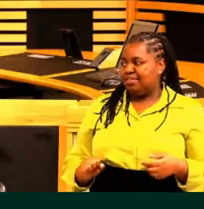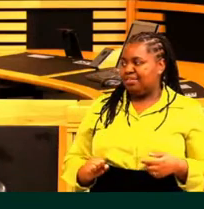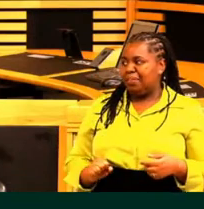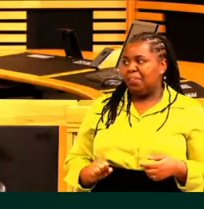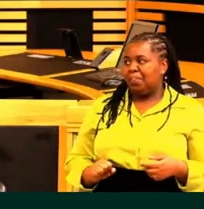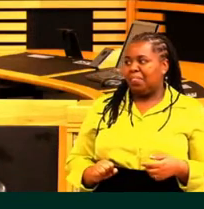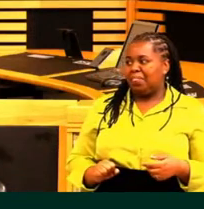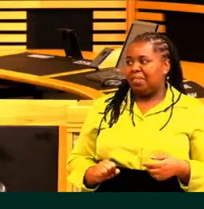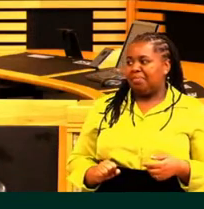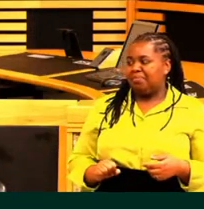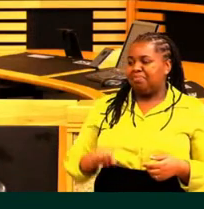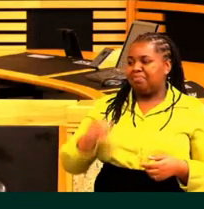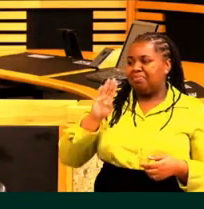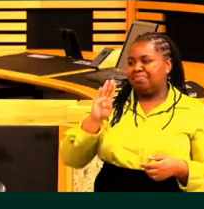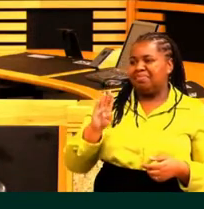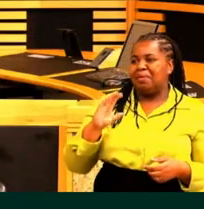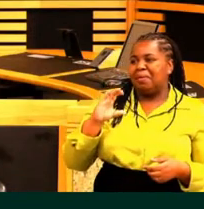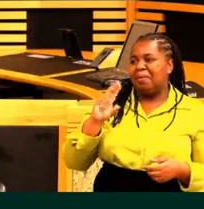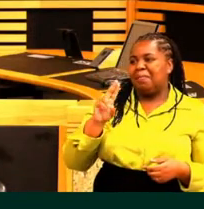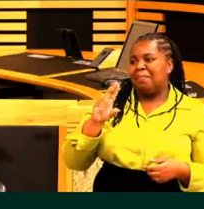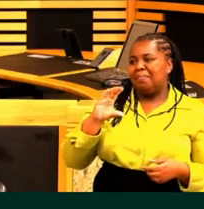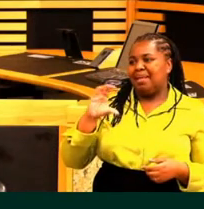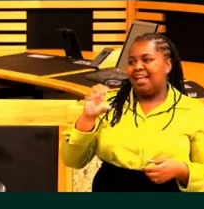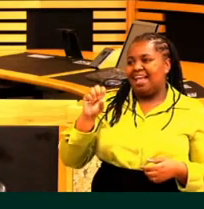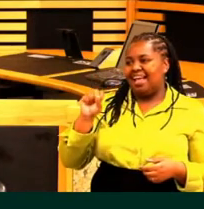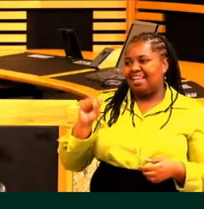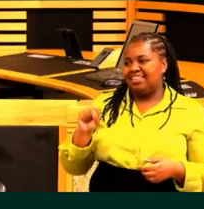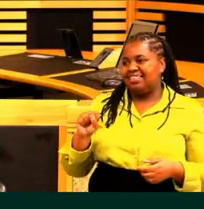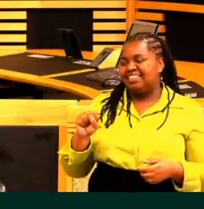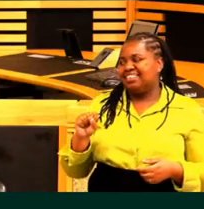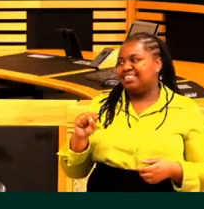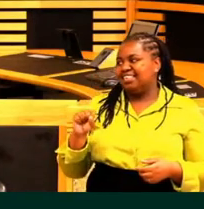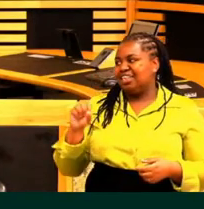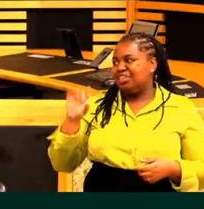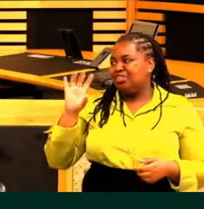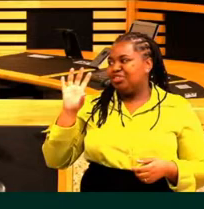box Tuesday to foreign